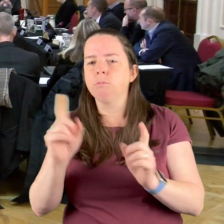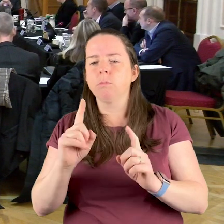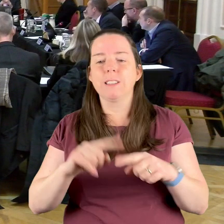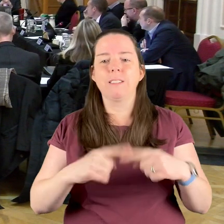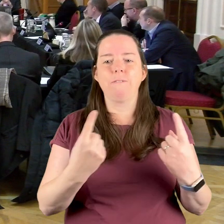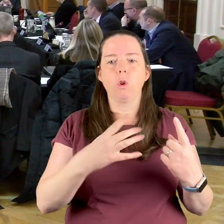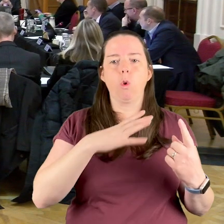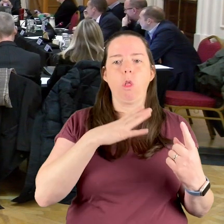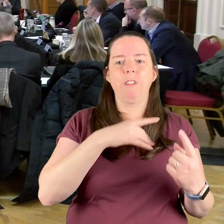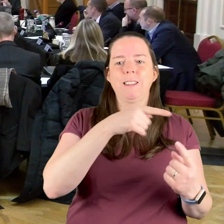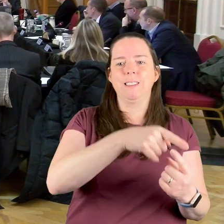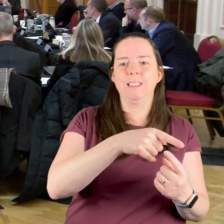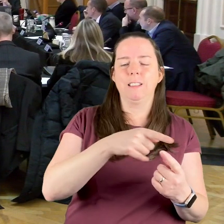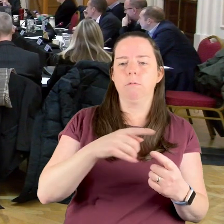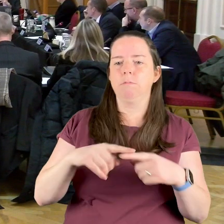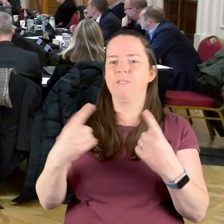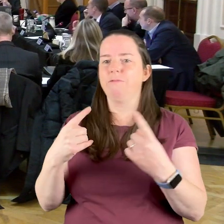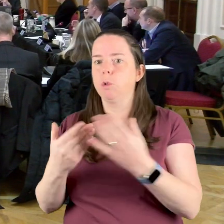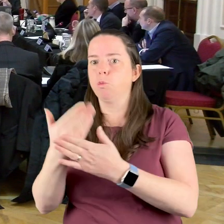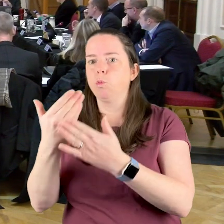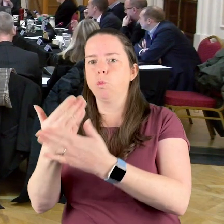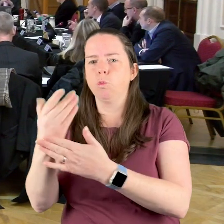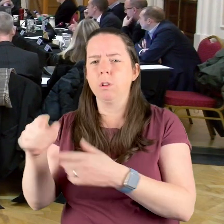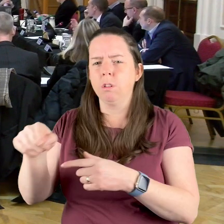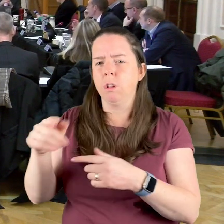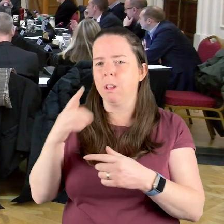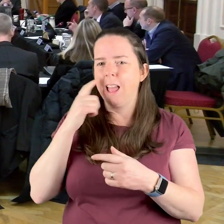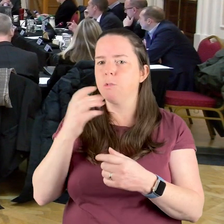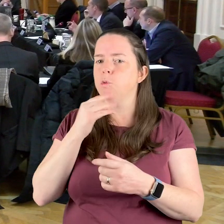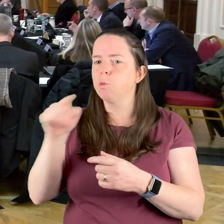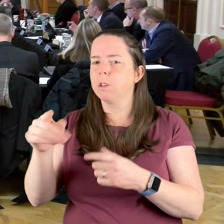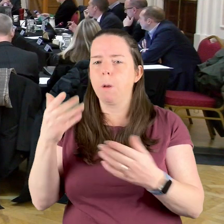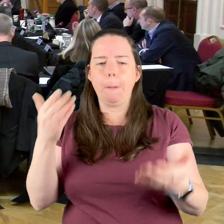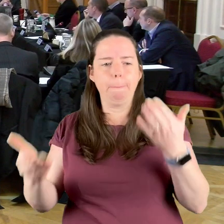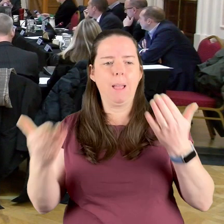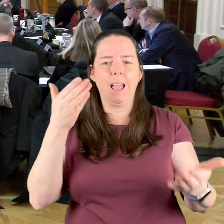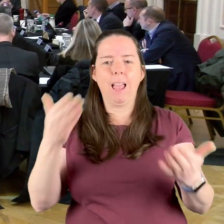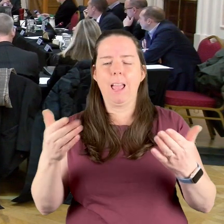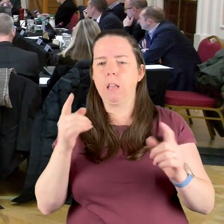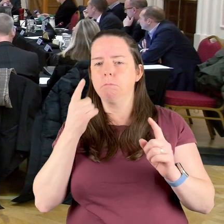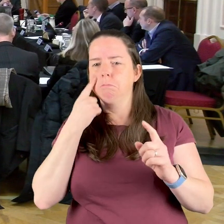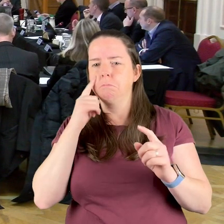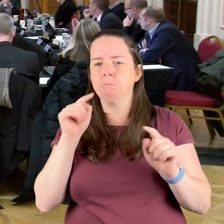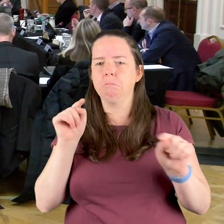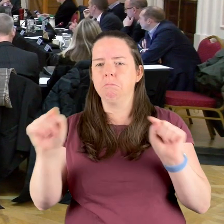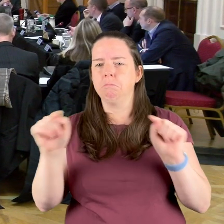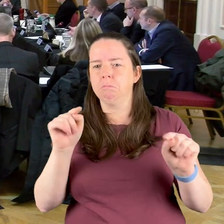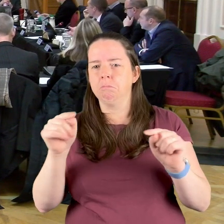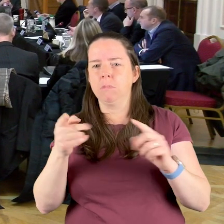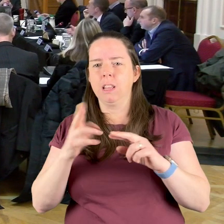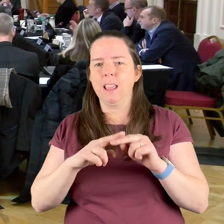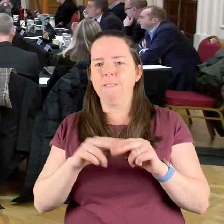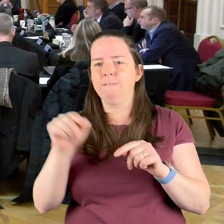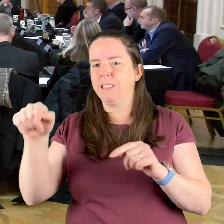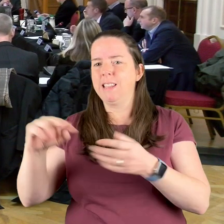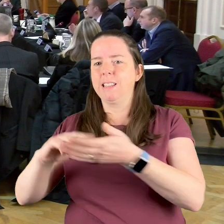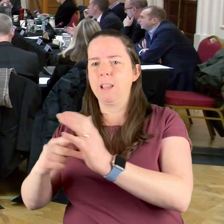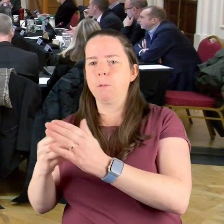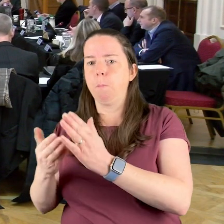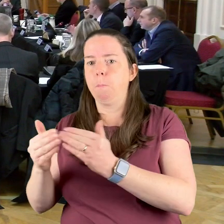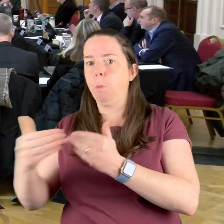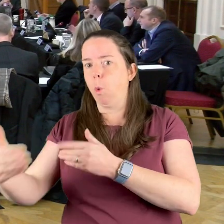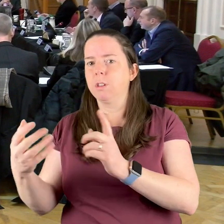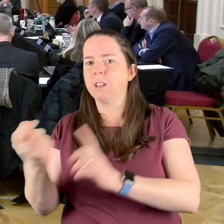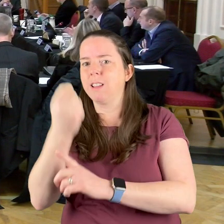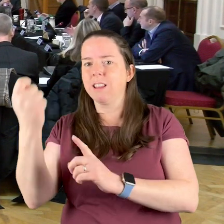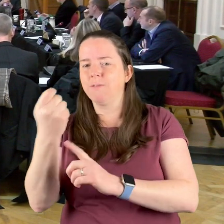that we've done already, which we can then use as a bit of a compare and contrast to see if those later schemes have been more successful or less